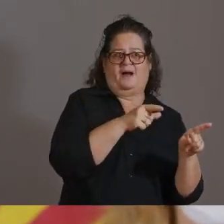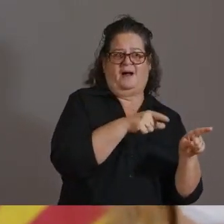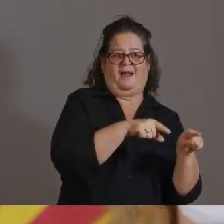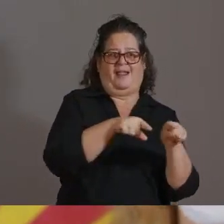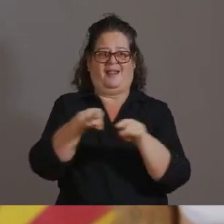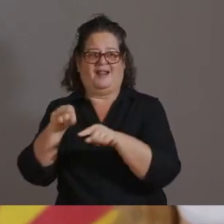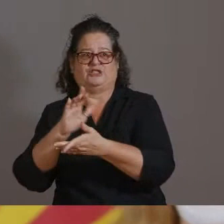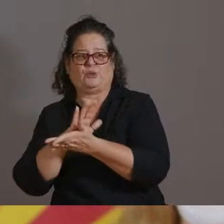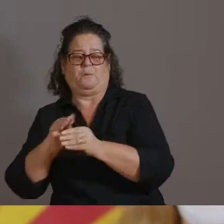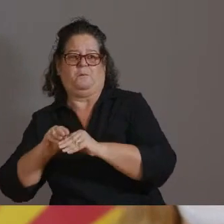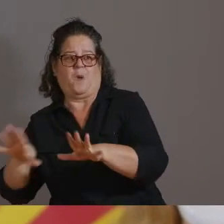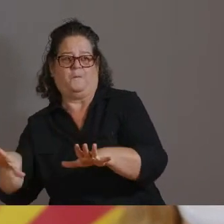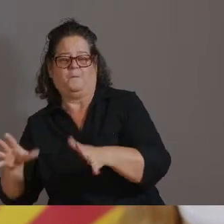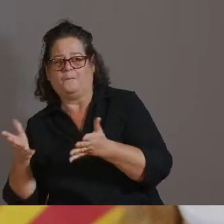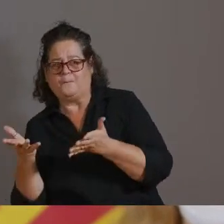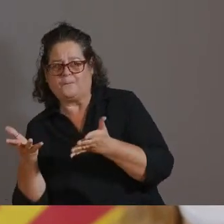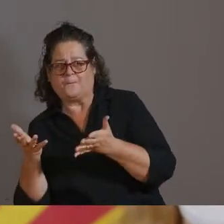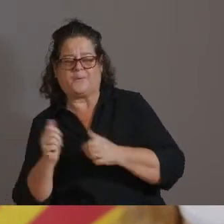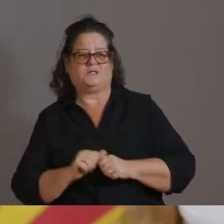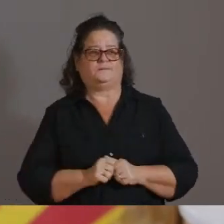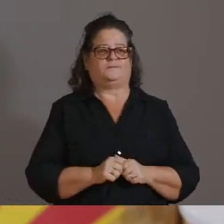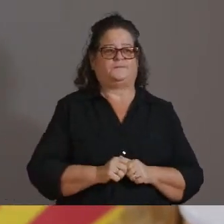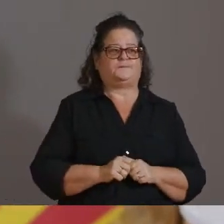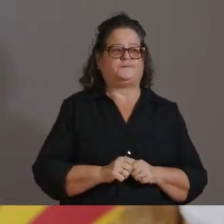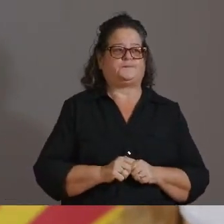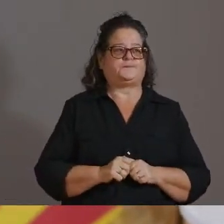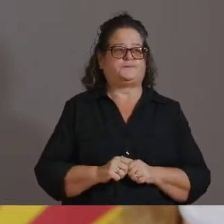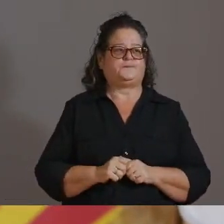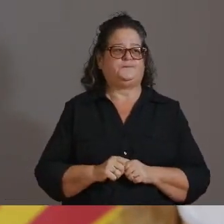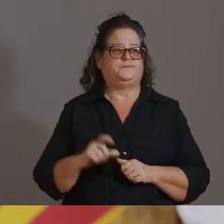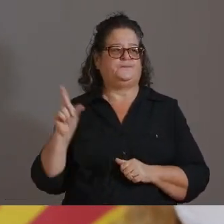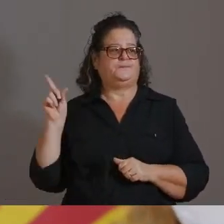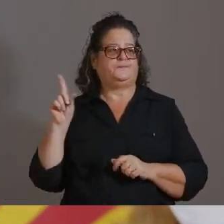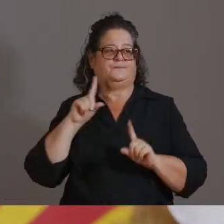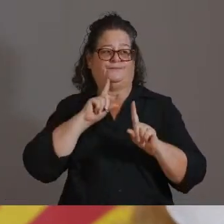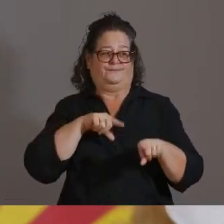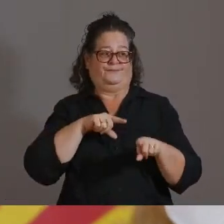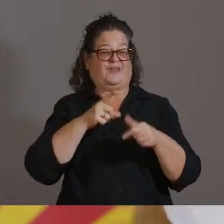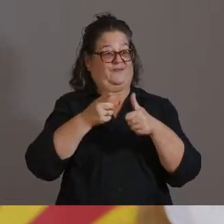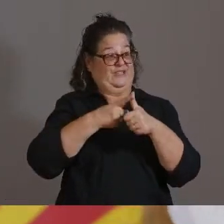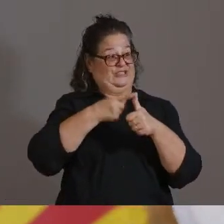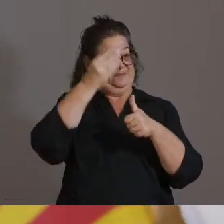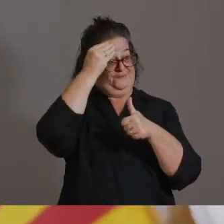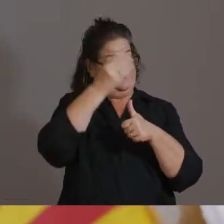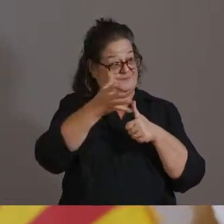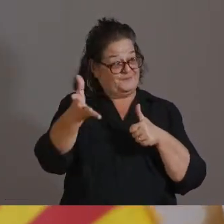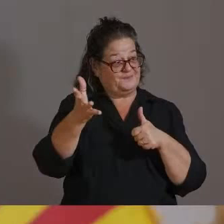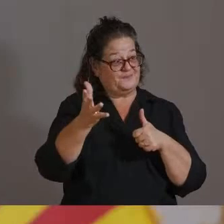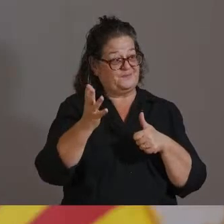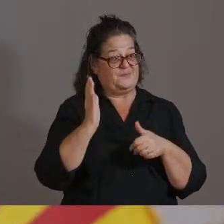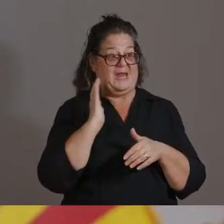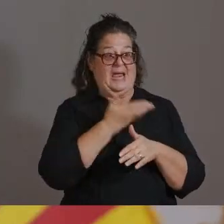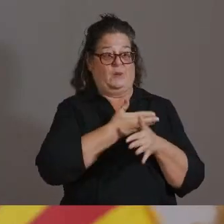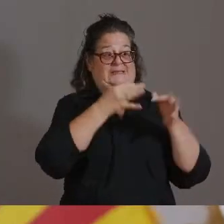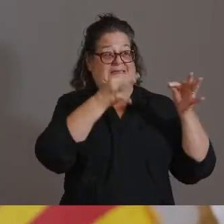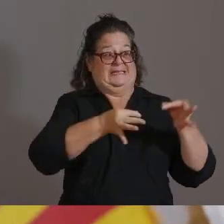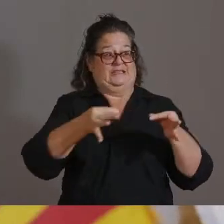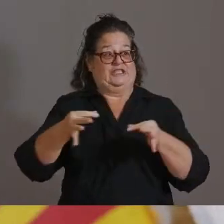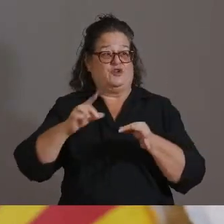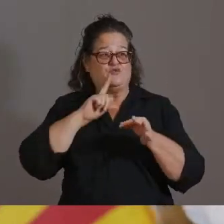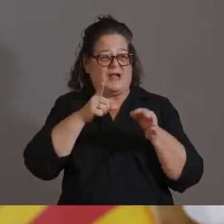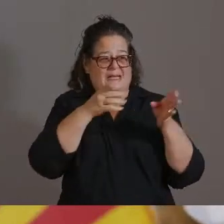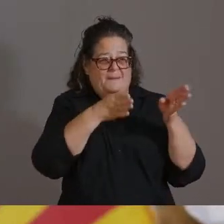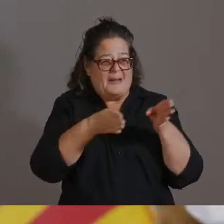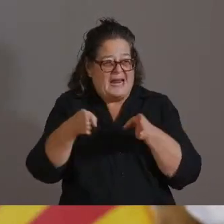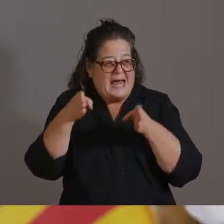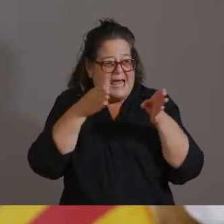of decisions is cautious and methodical and incremental, gradual